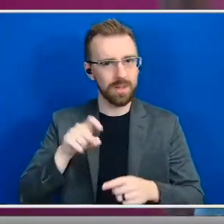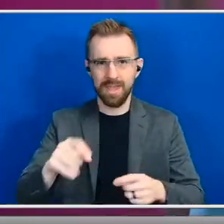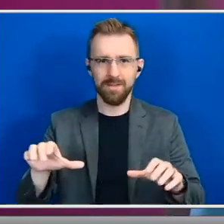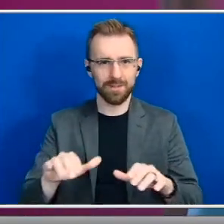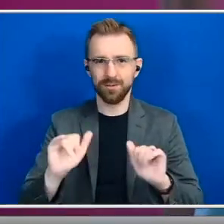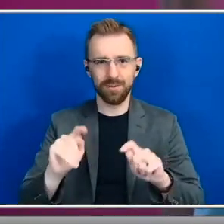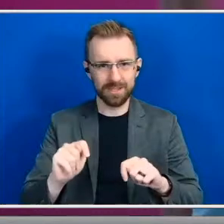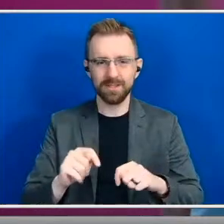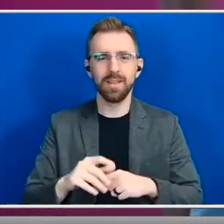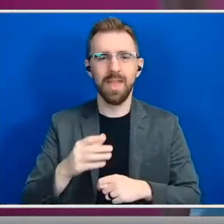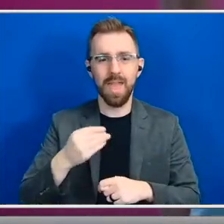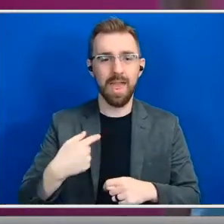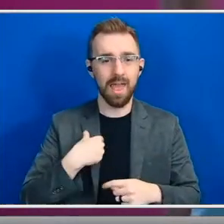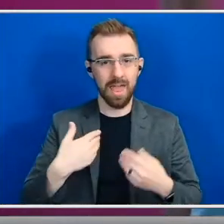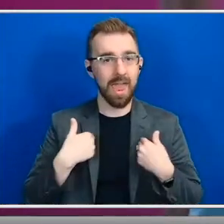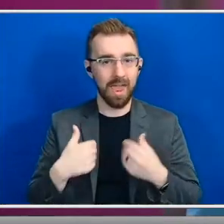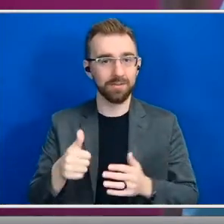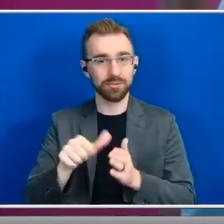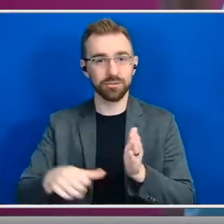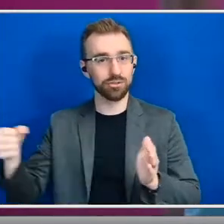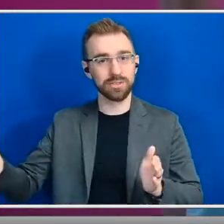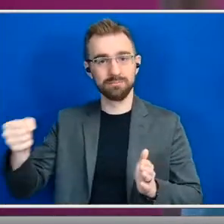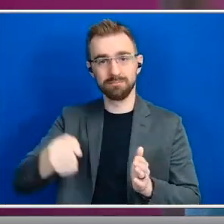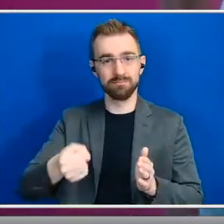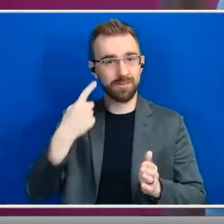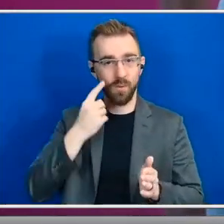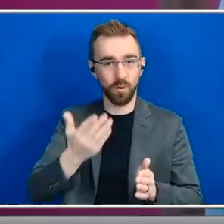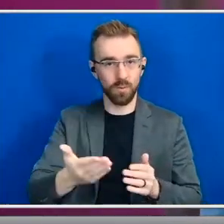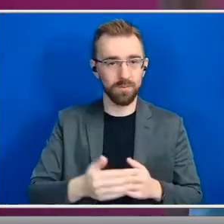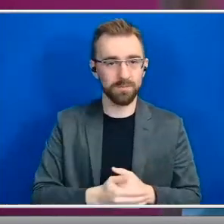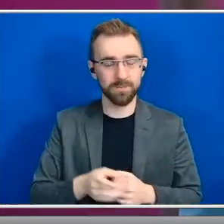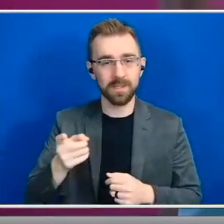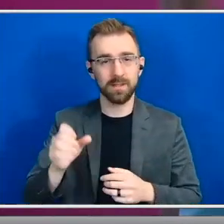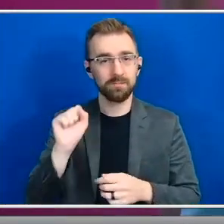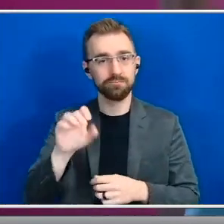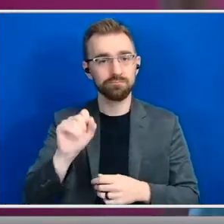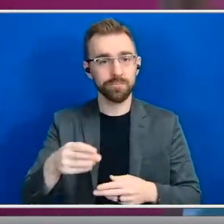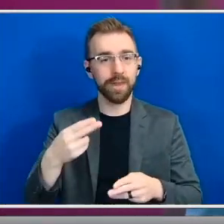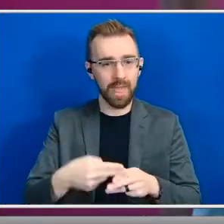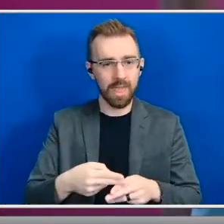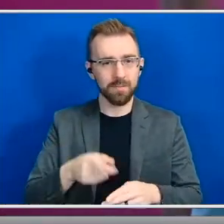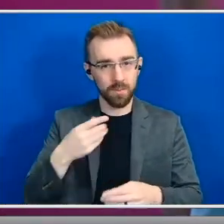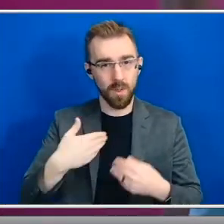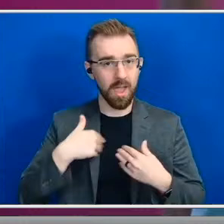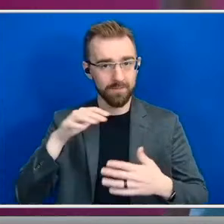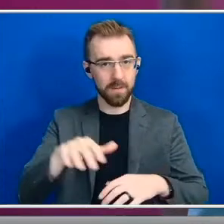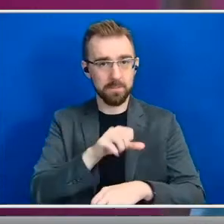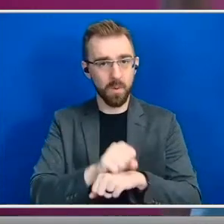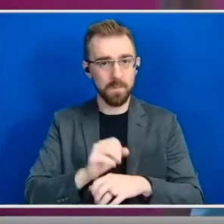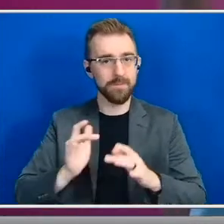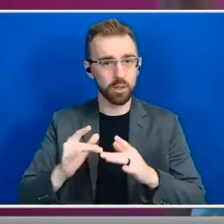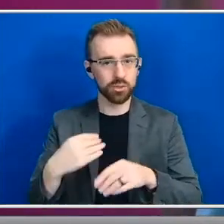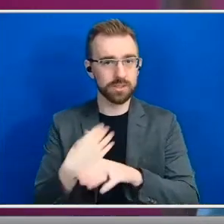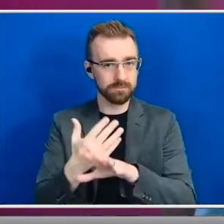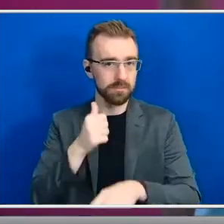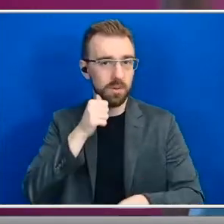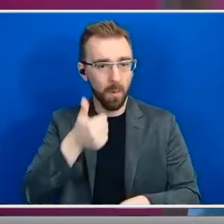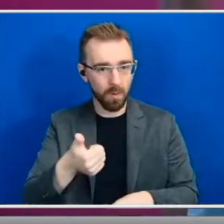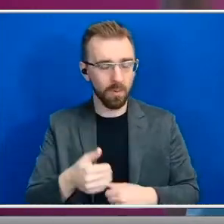I've got a surgeon for you. And he gave the name. He said, you've got an appointment virtually with her tomorrow, and we